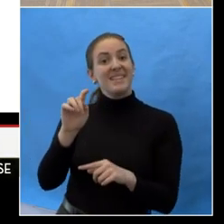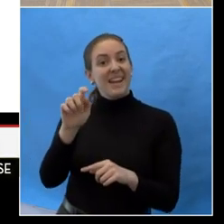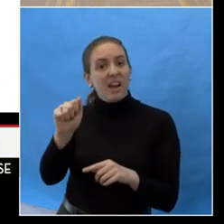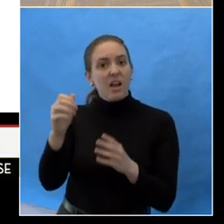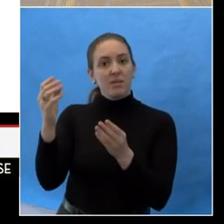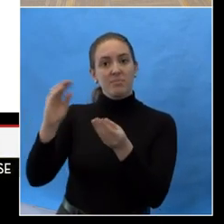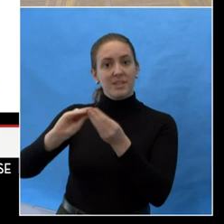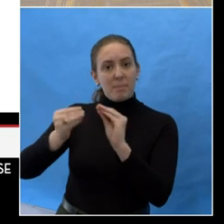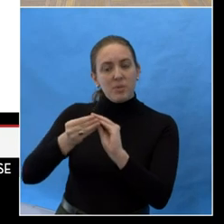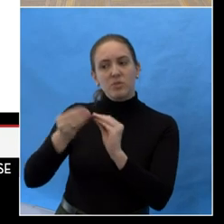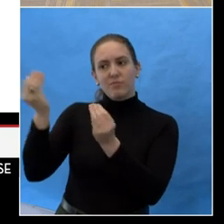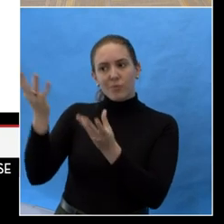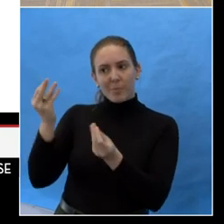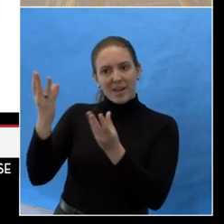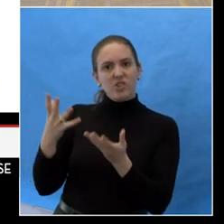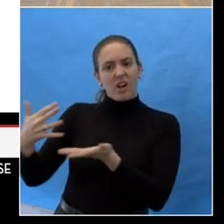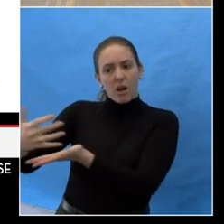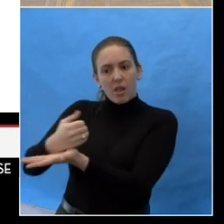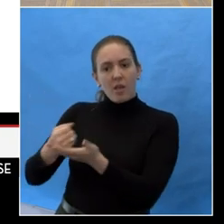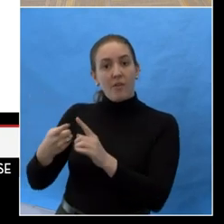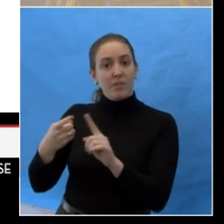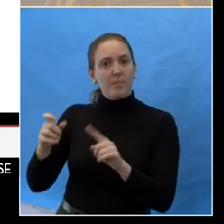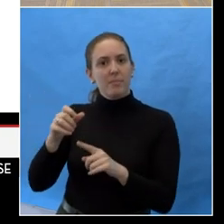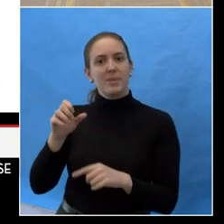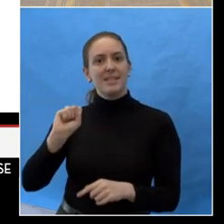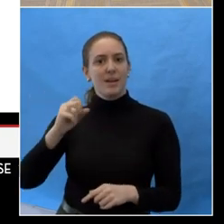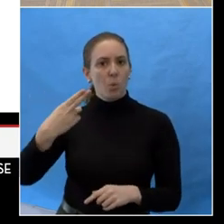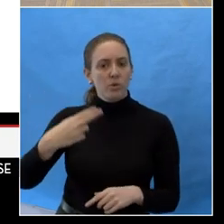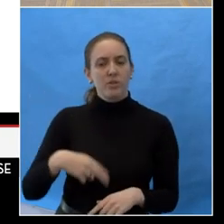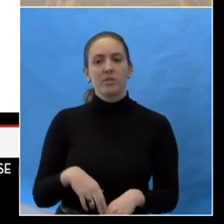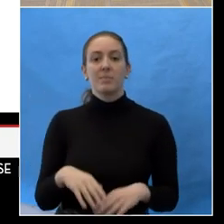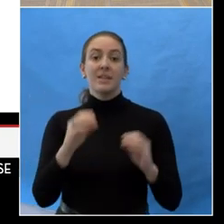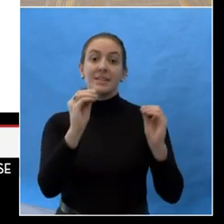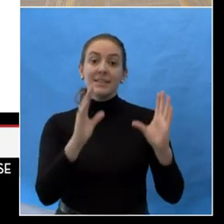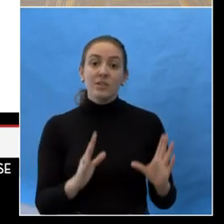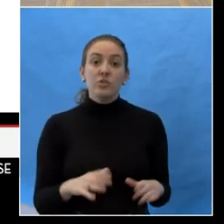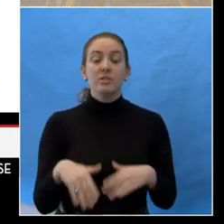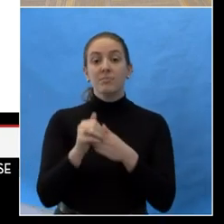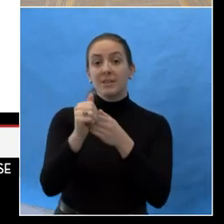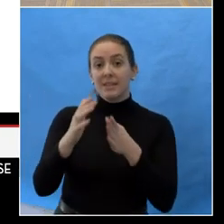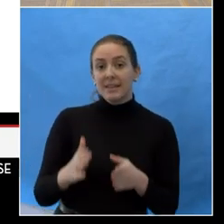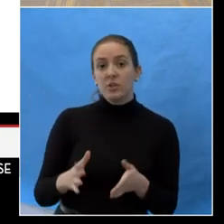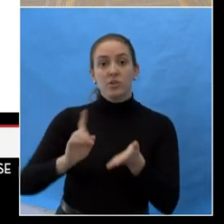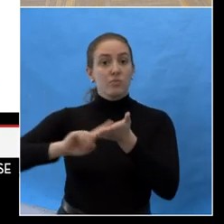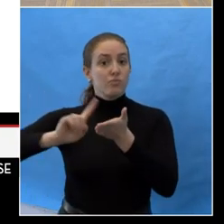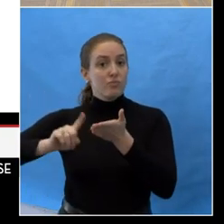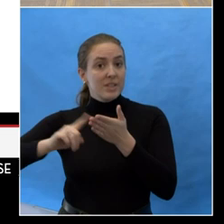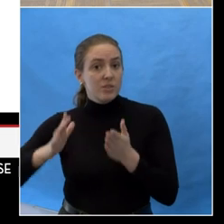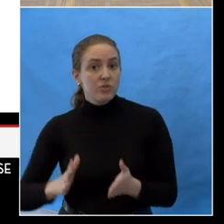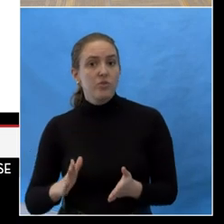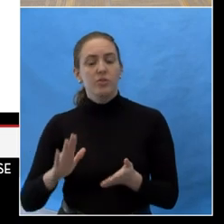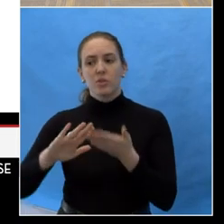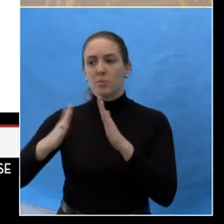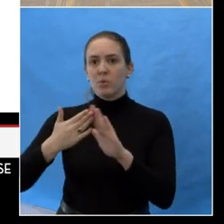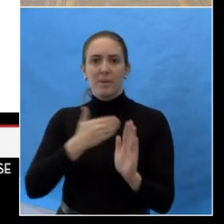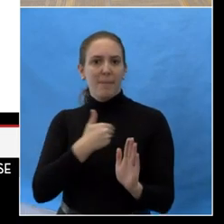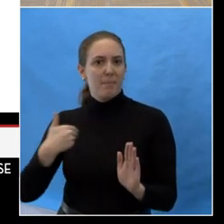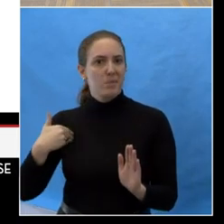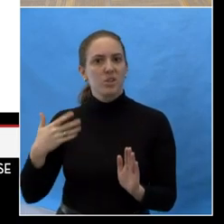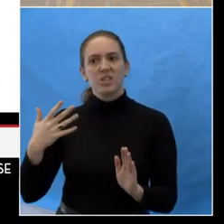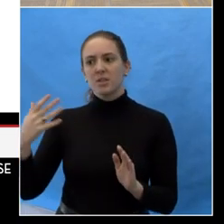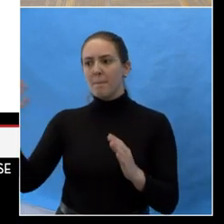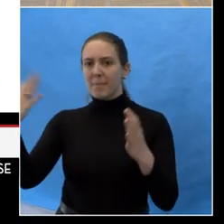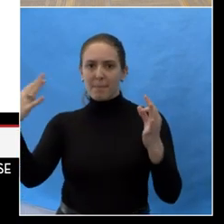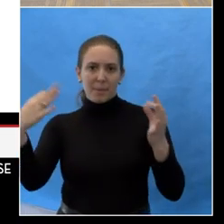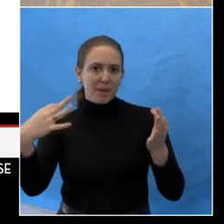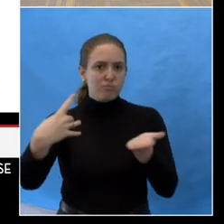variety of stakeholders, including teachers, school leaders, researchers, parents, and community members, through a survey